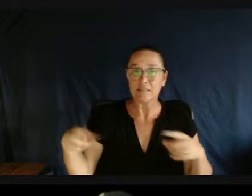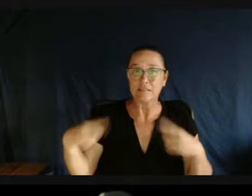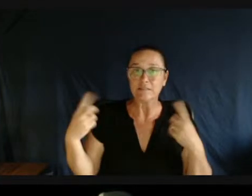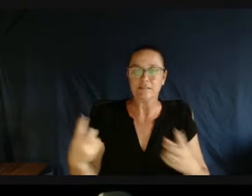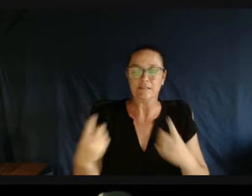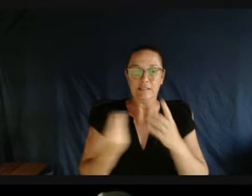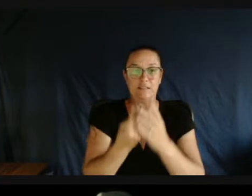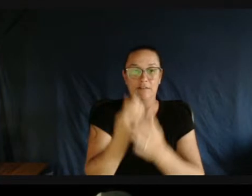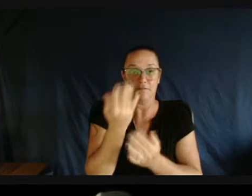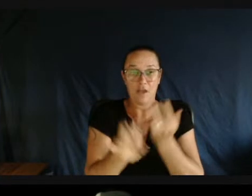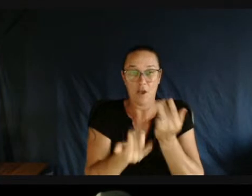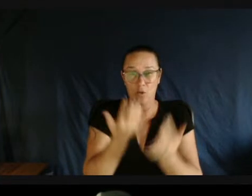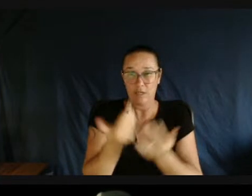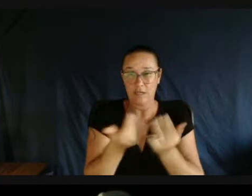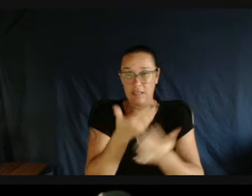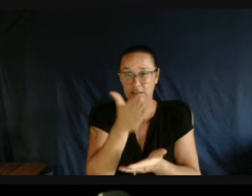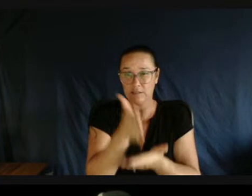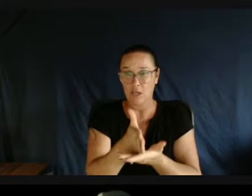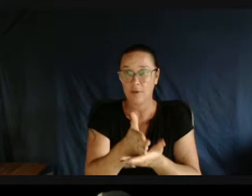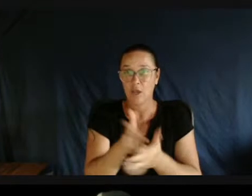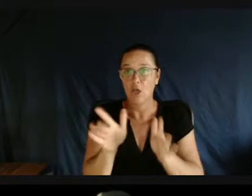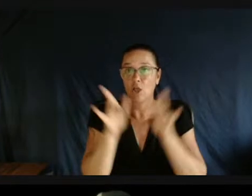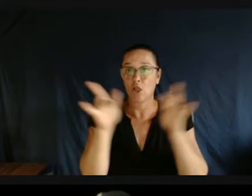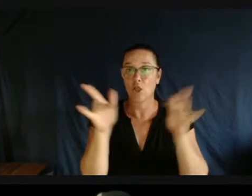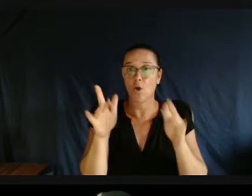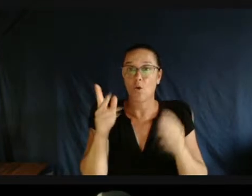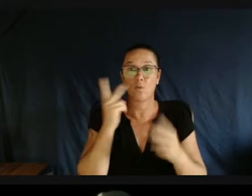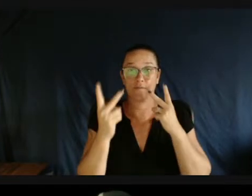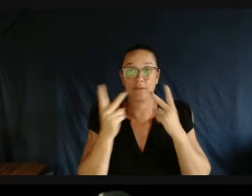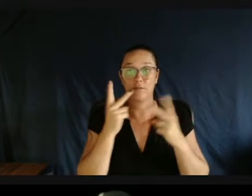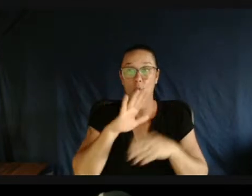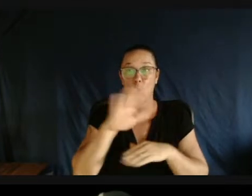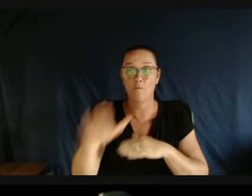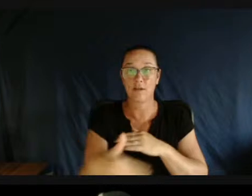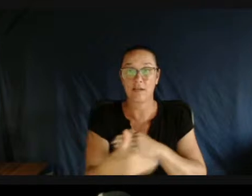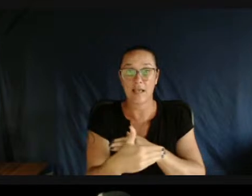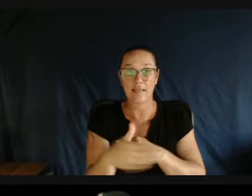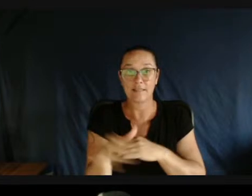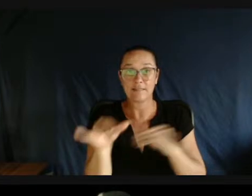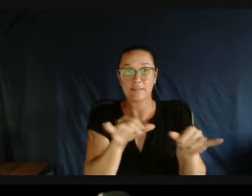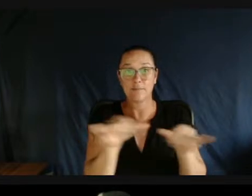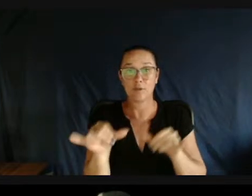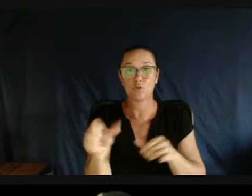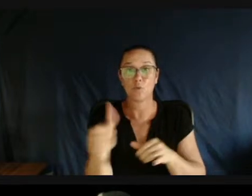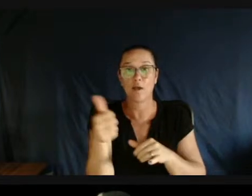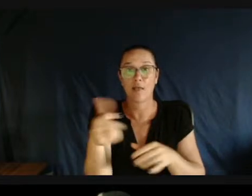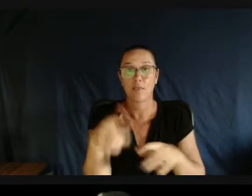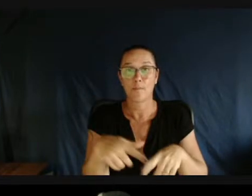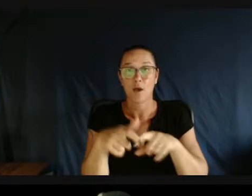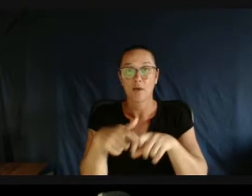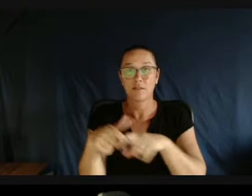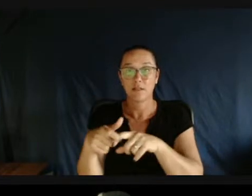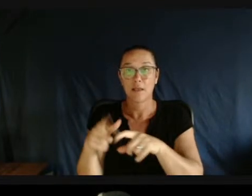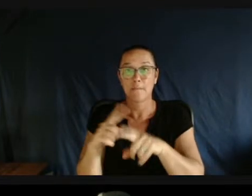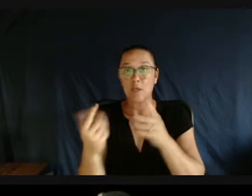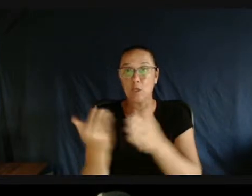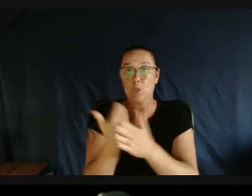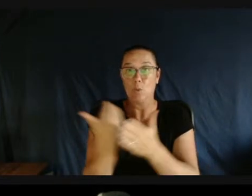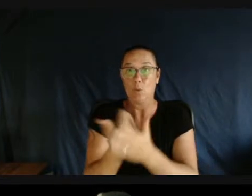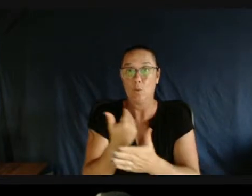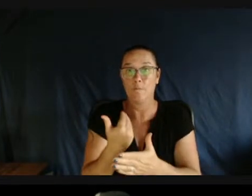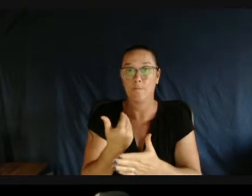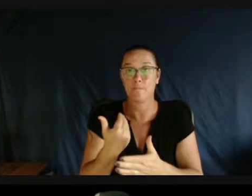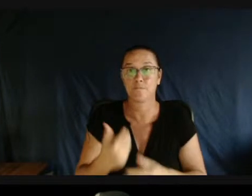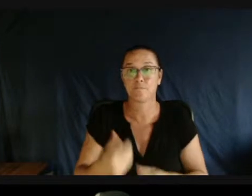ended. Glow was also visible overnight, similar to earlier pauses. But here's a new thing.